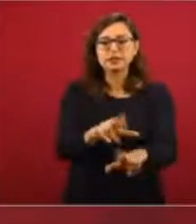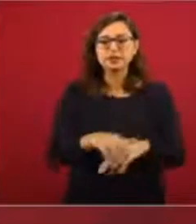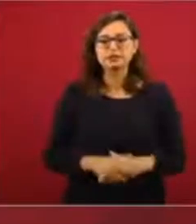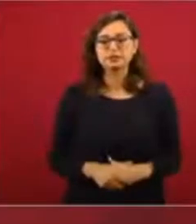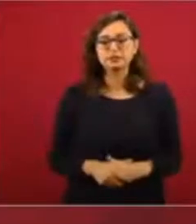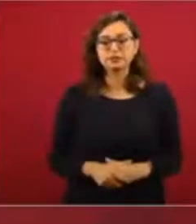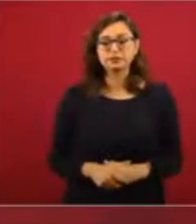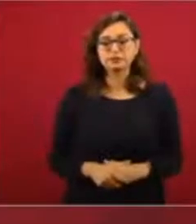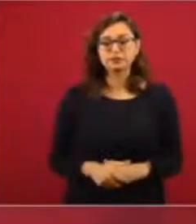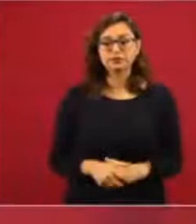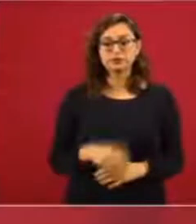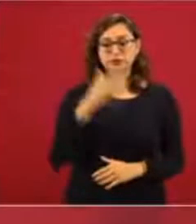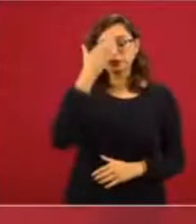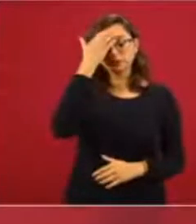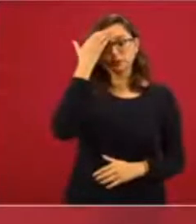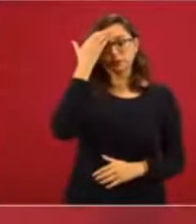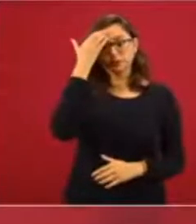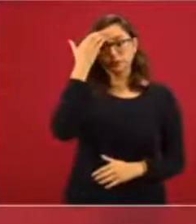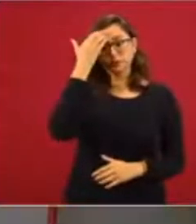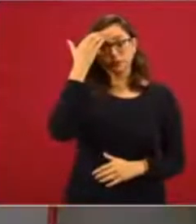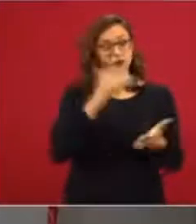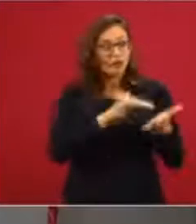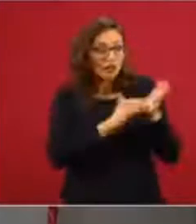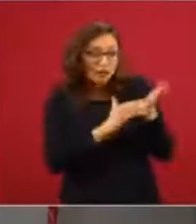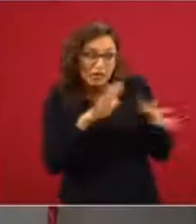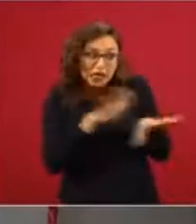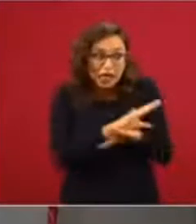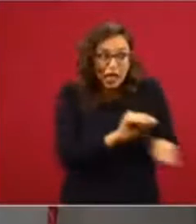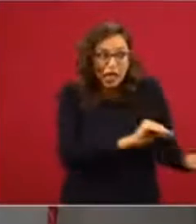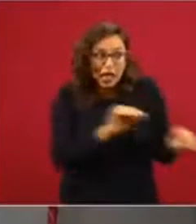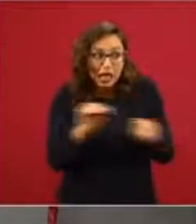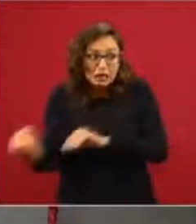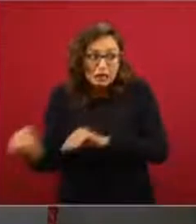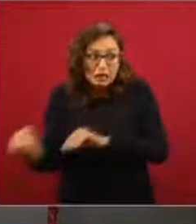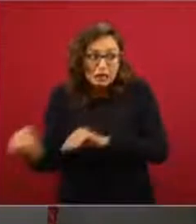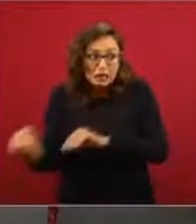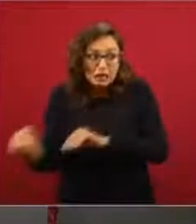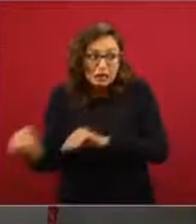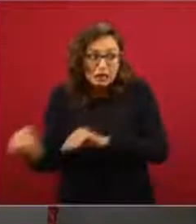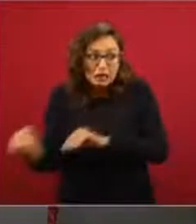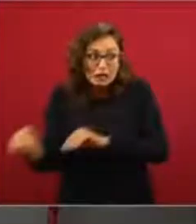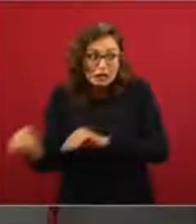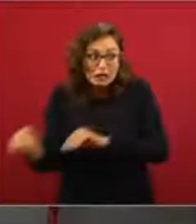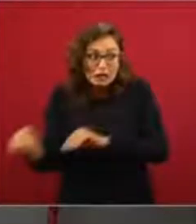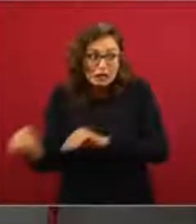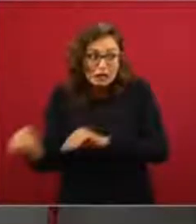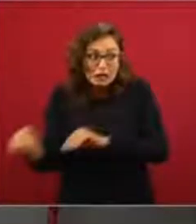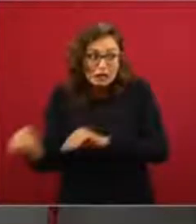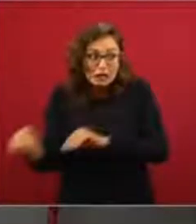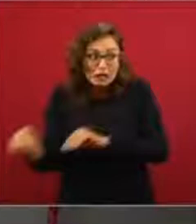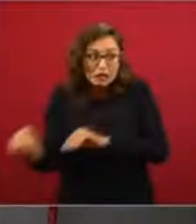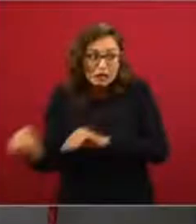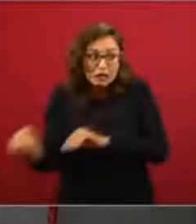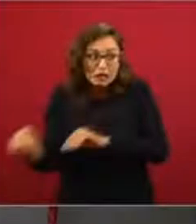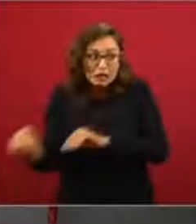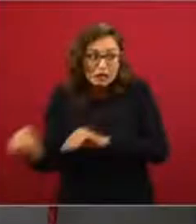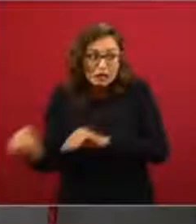Y se deben de evitar cosas indebidas como cambiarse de bancada. Sí, And so then you should